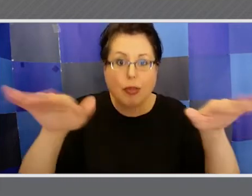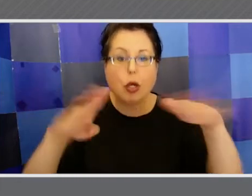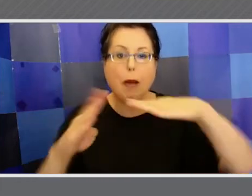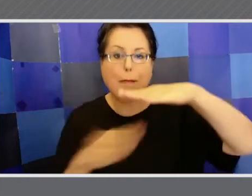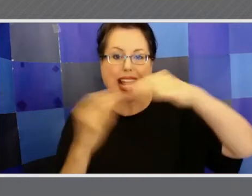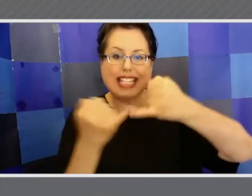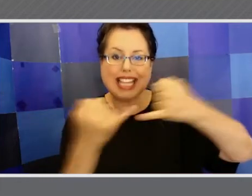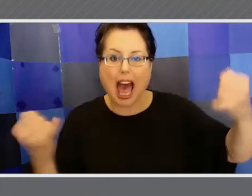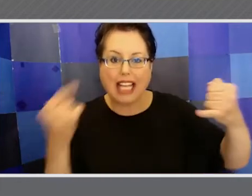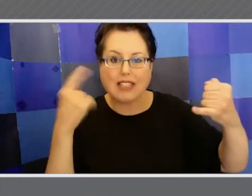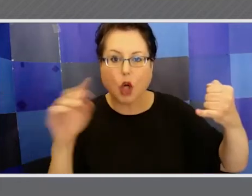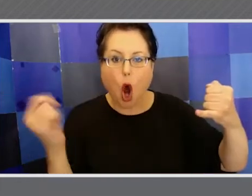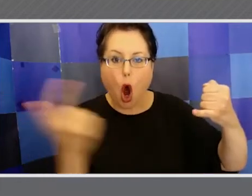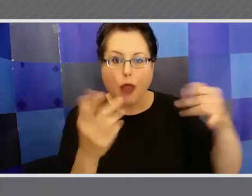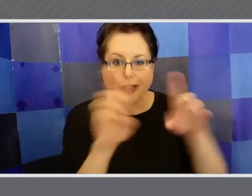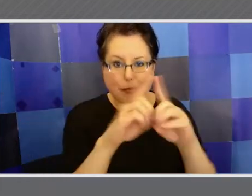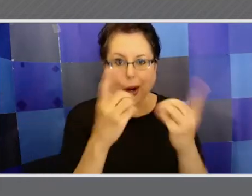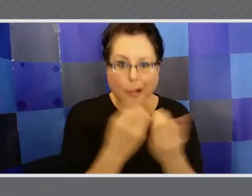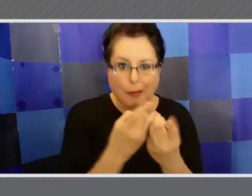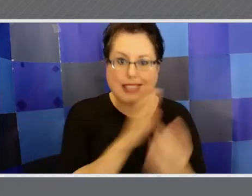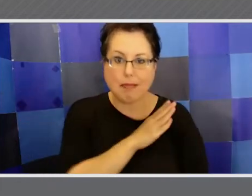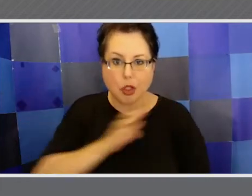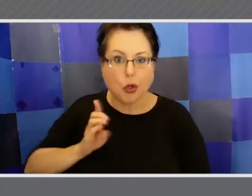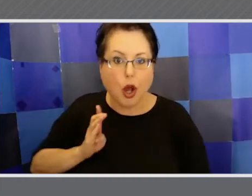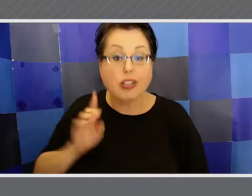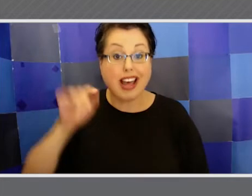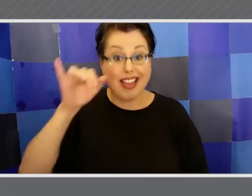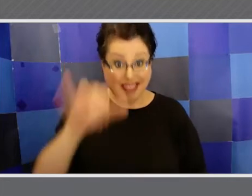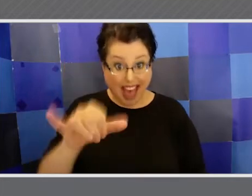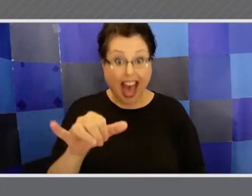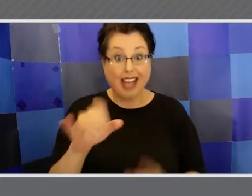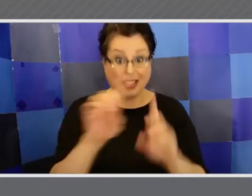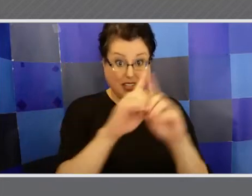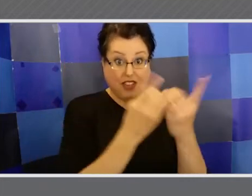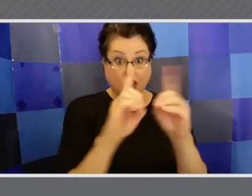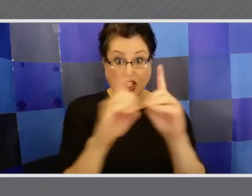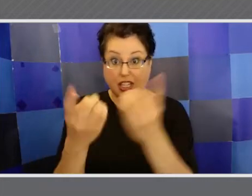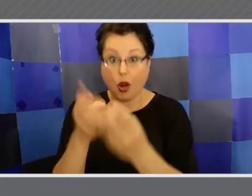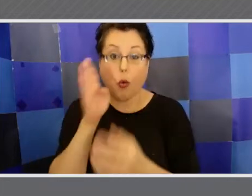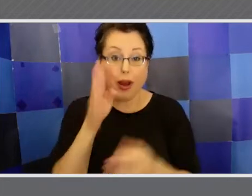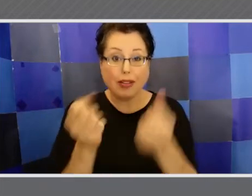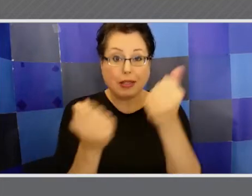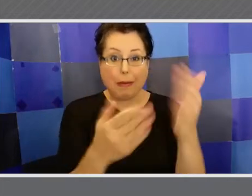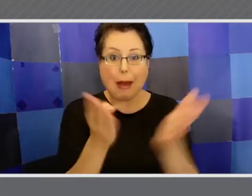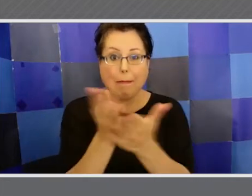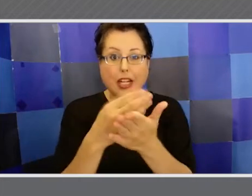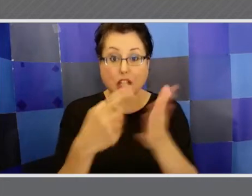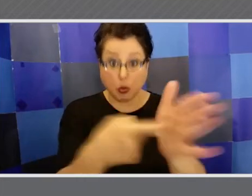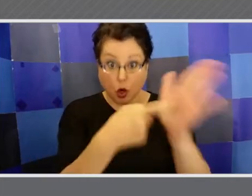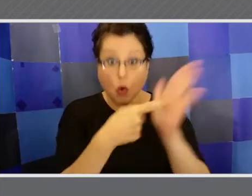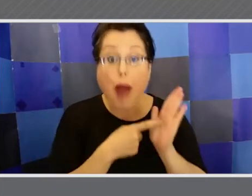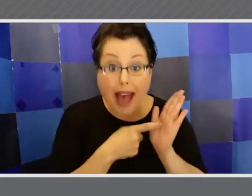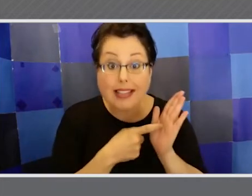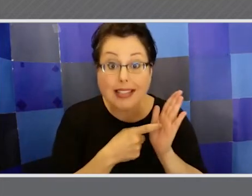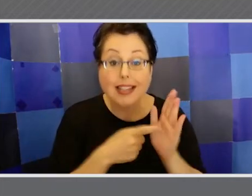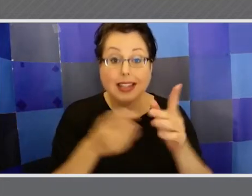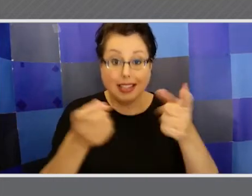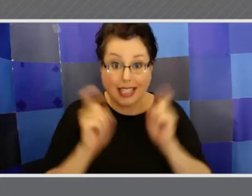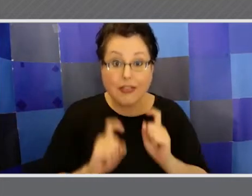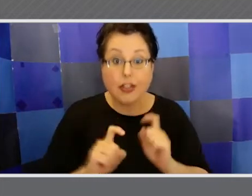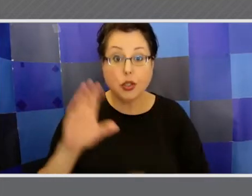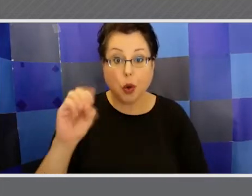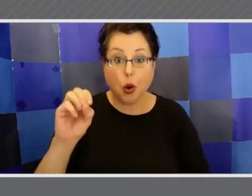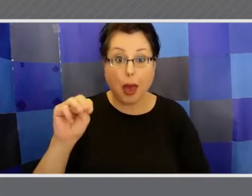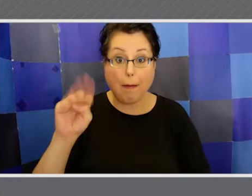and bureaus. These divisions will submit their budget requests to OMB.